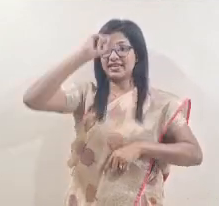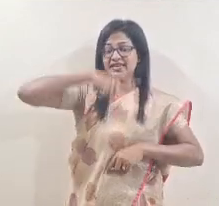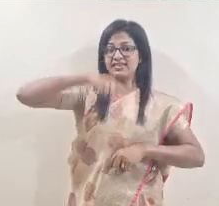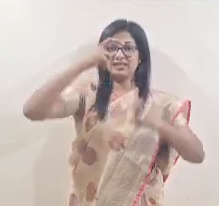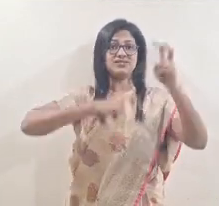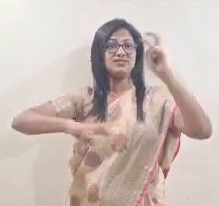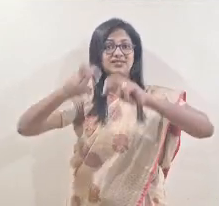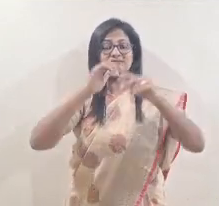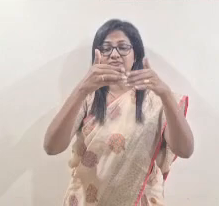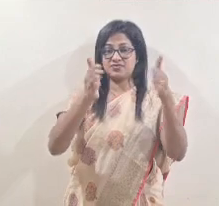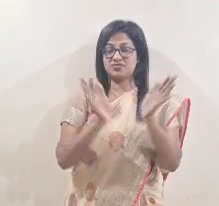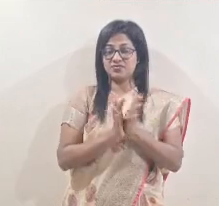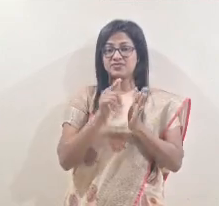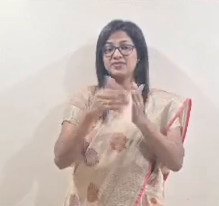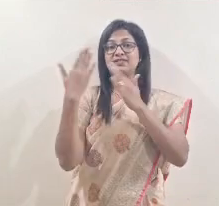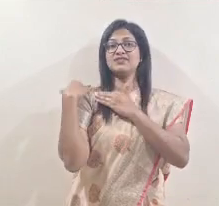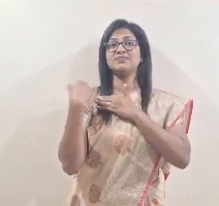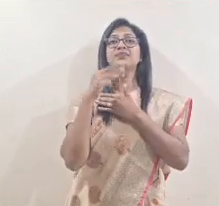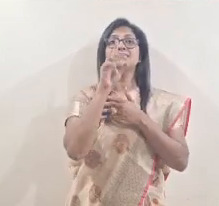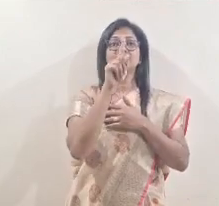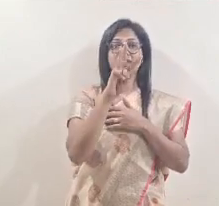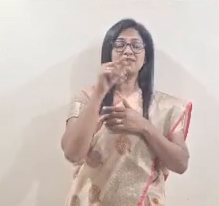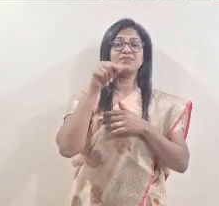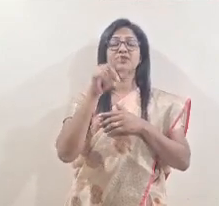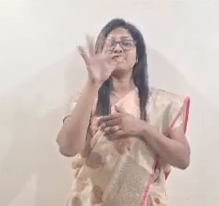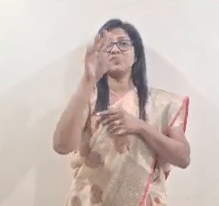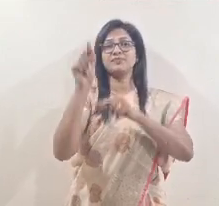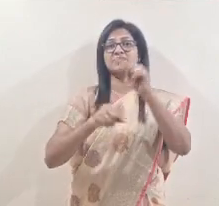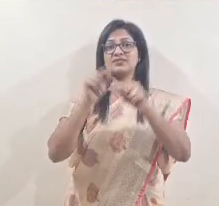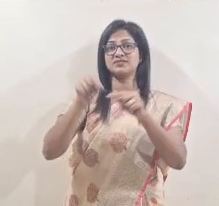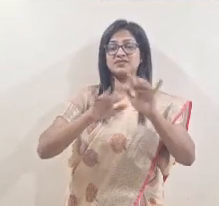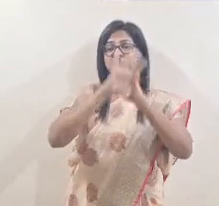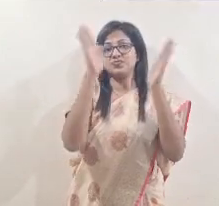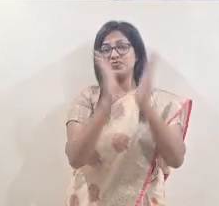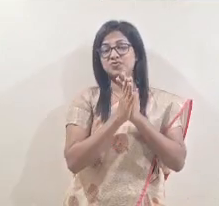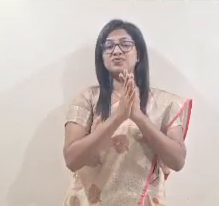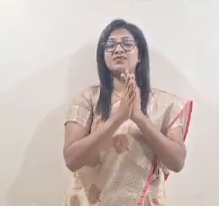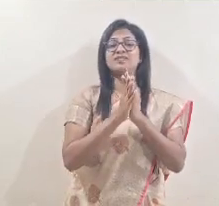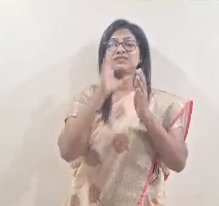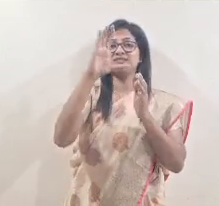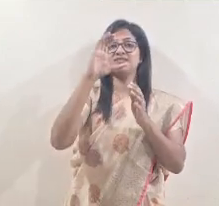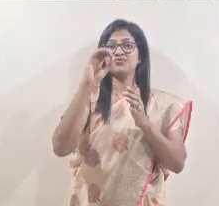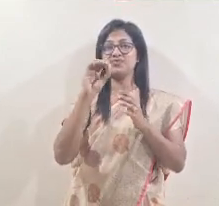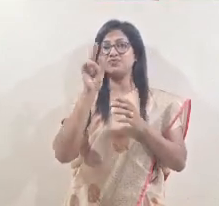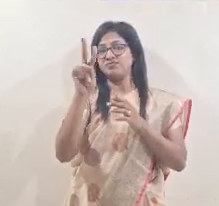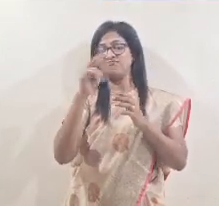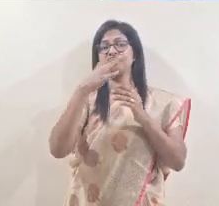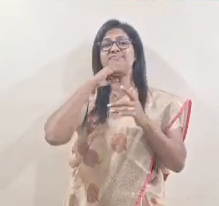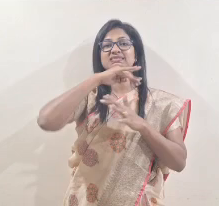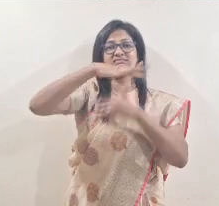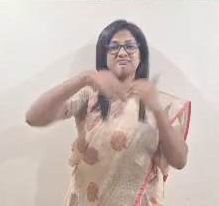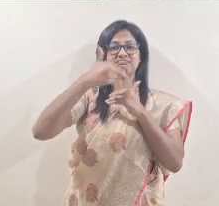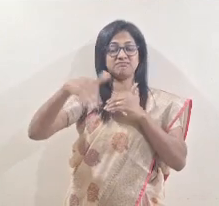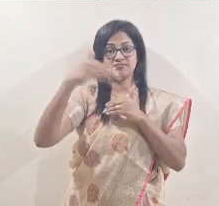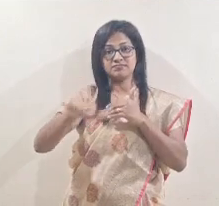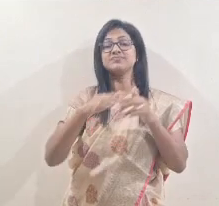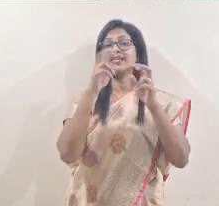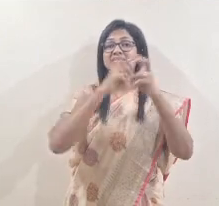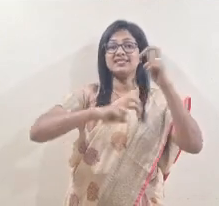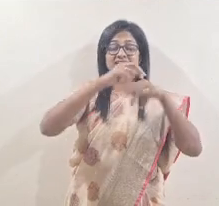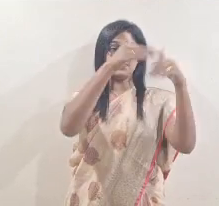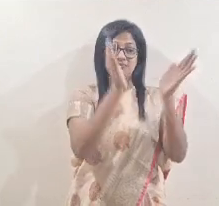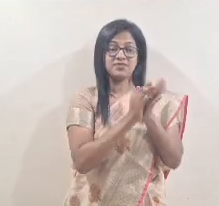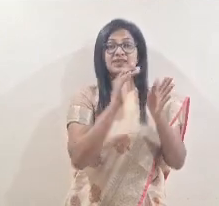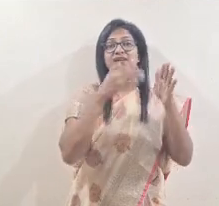transport sector basically is responsible for 13.5% of the total CO2 emissions, and the transport sector includes